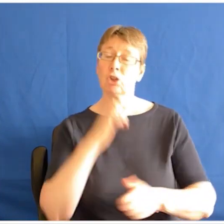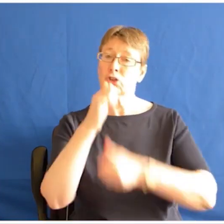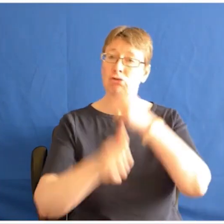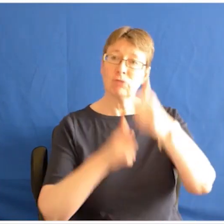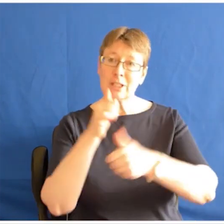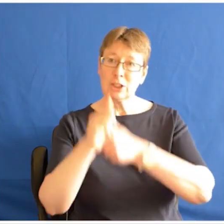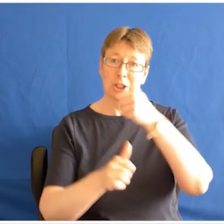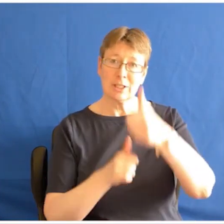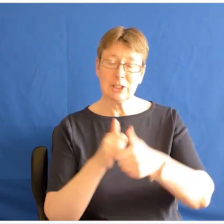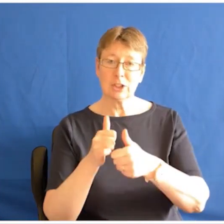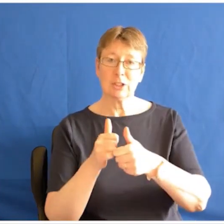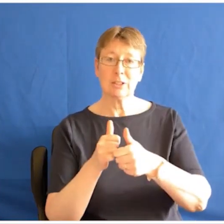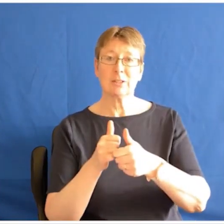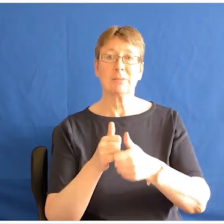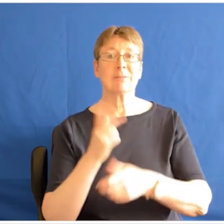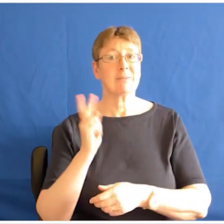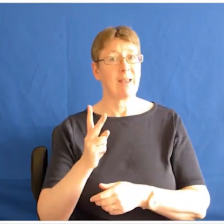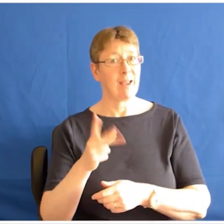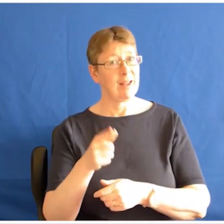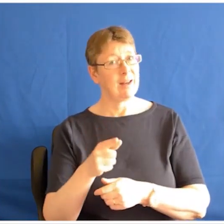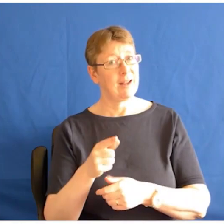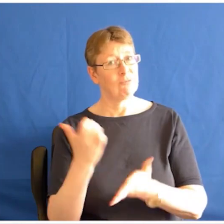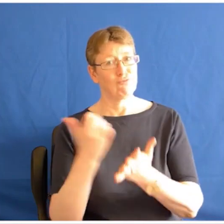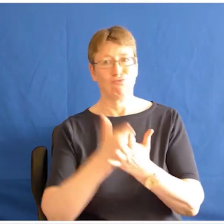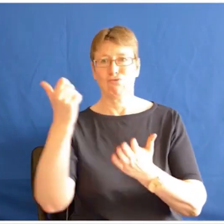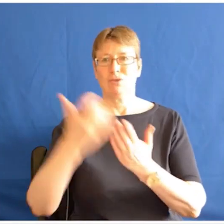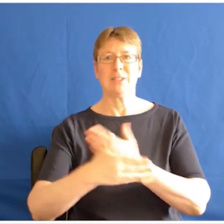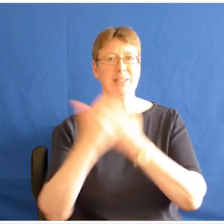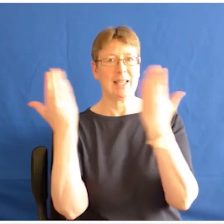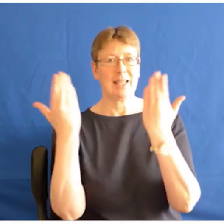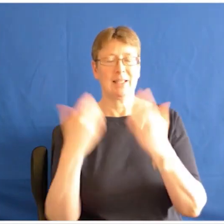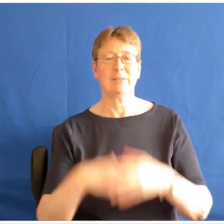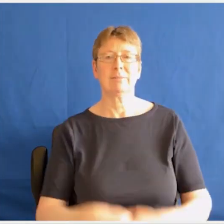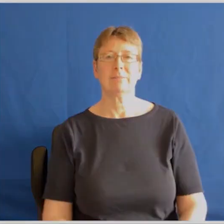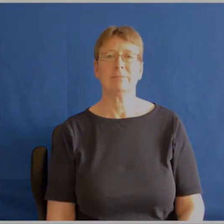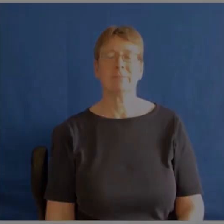Many congratulations to all of you again, and have a wonderful day.